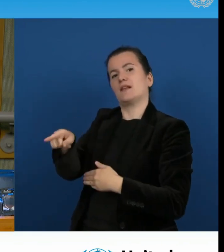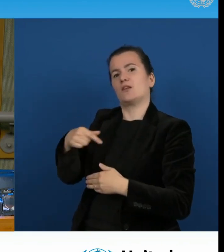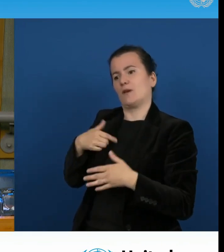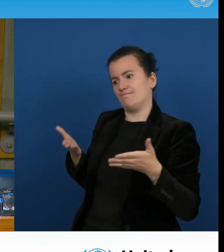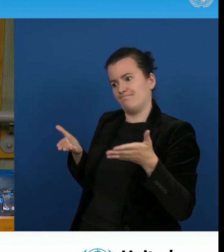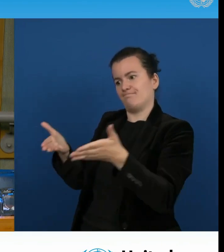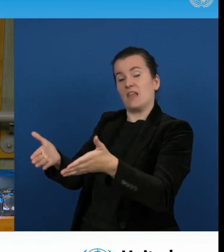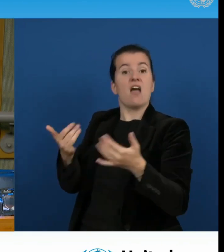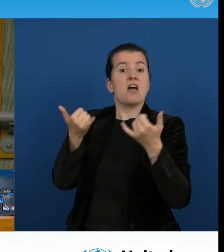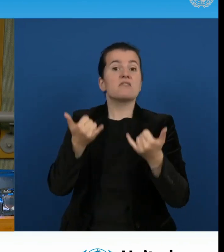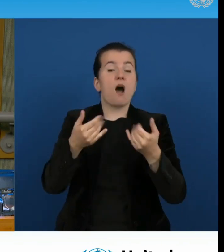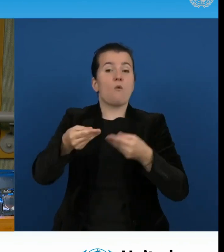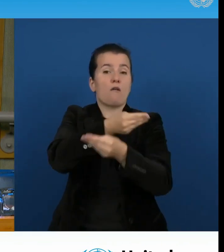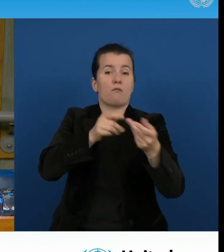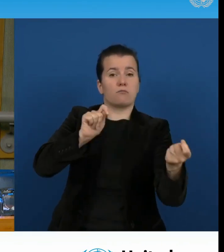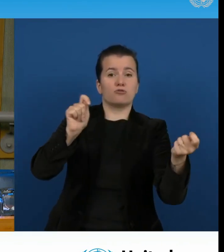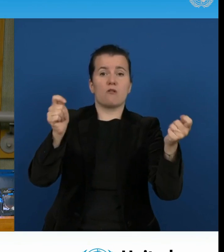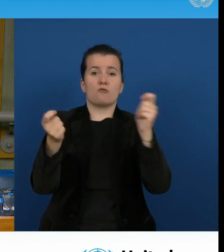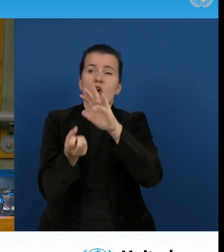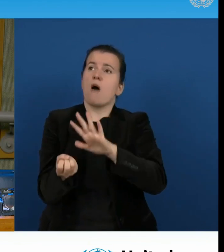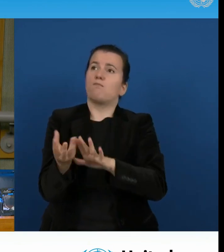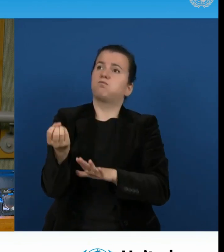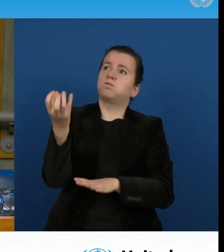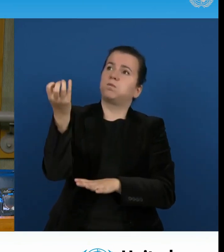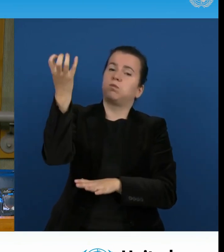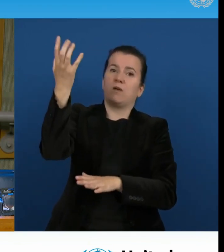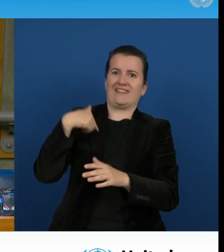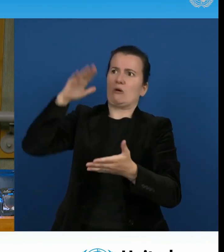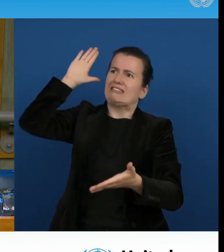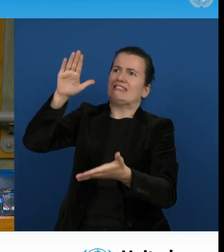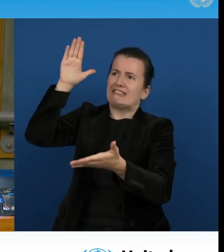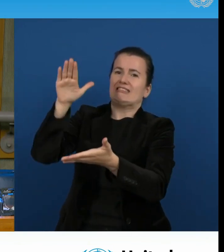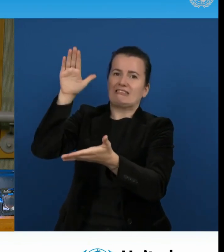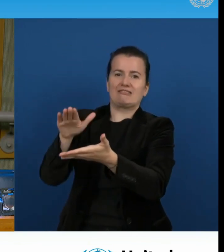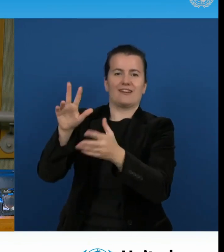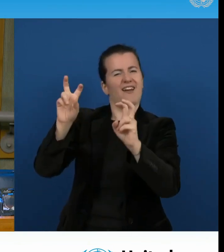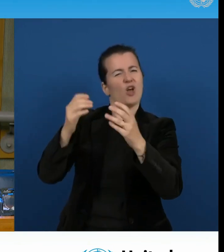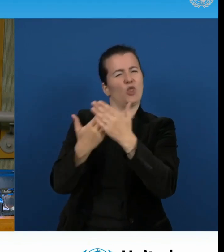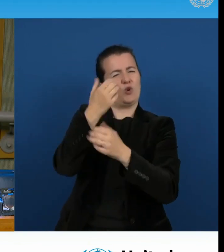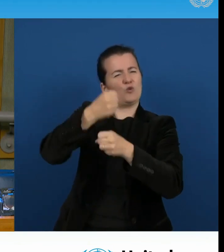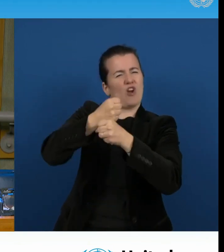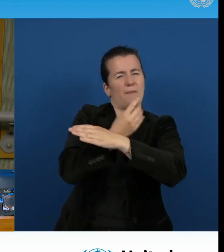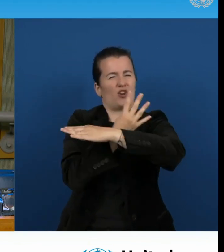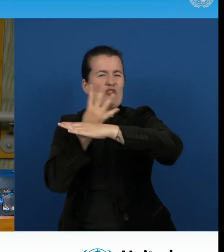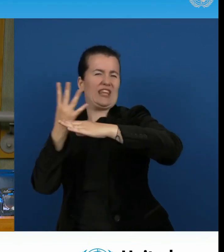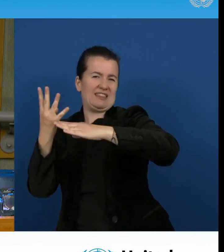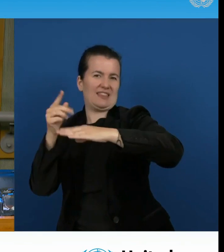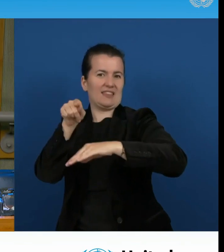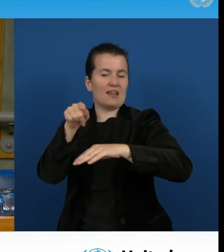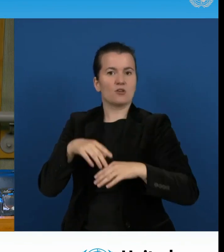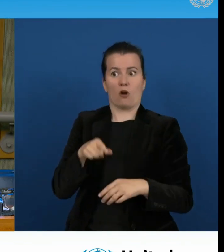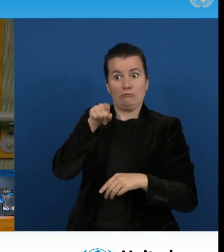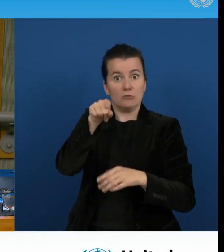that people with disabilities get access to green jobs that this transition is already creating. Another area of